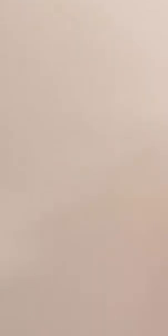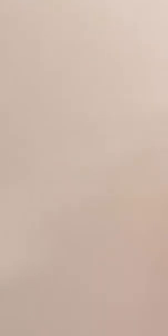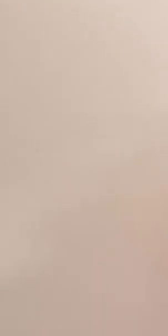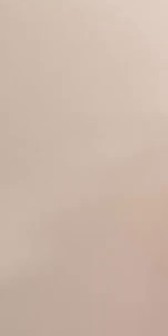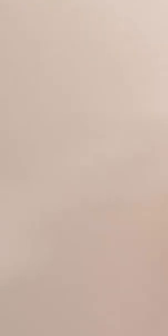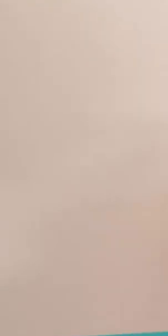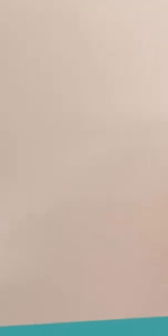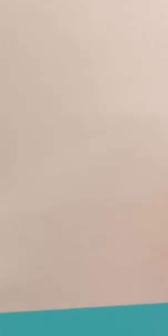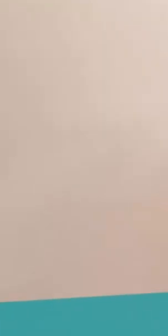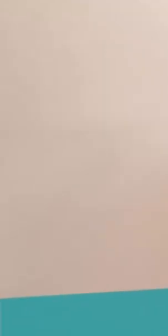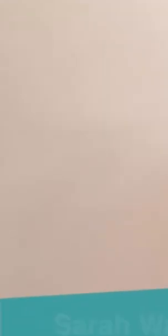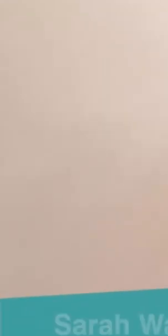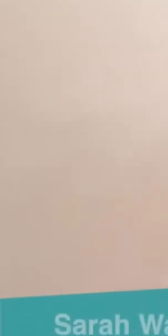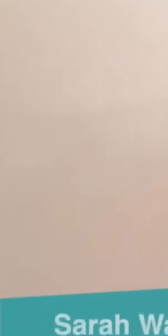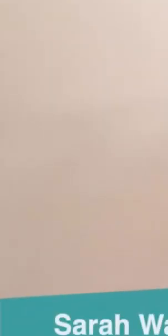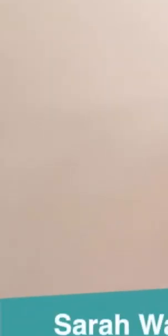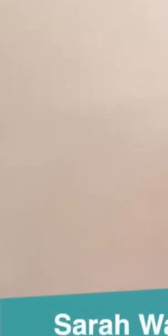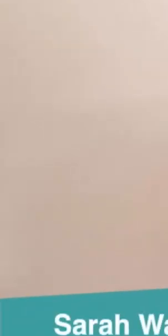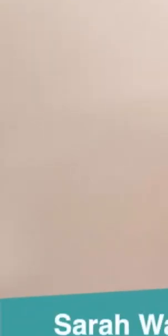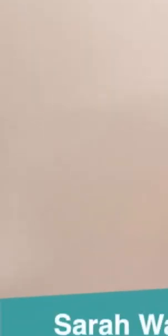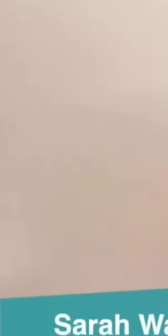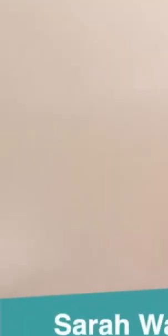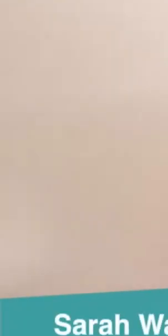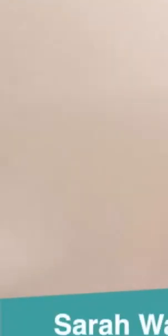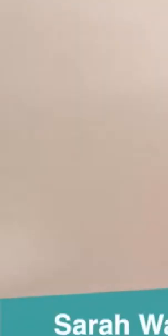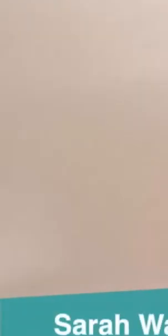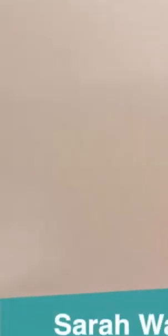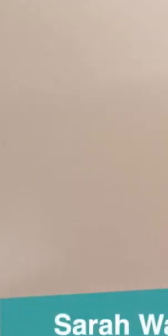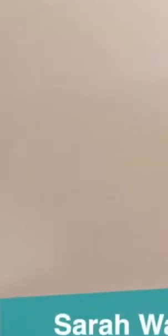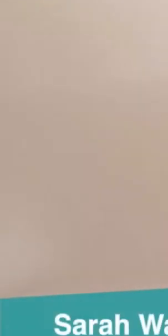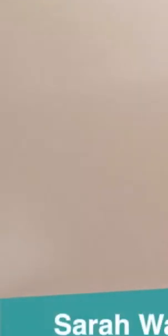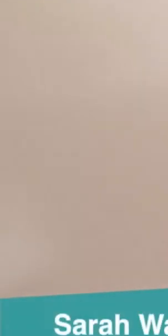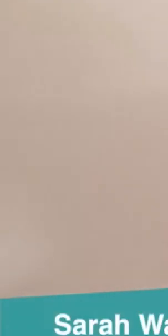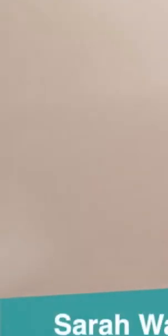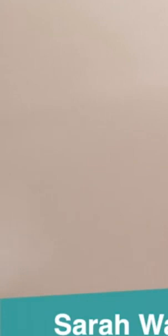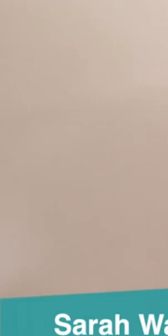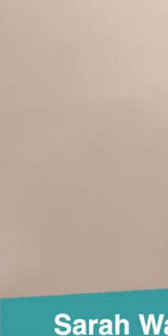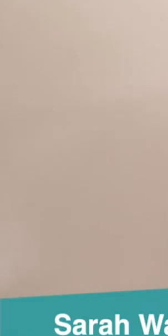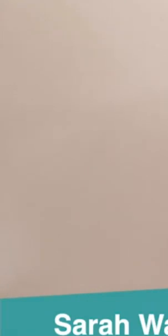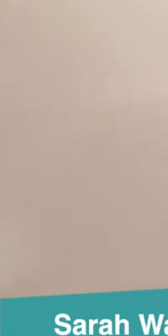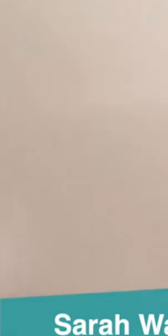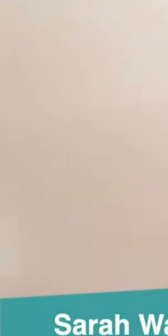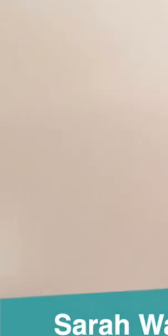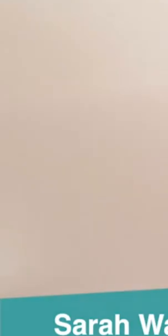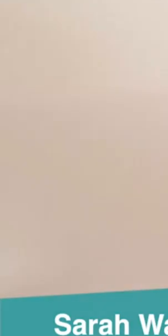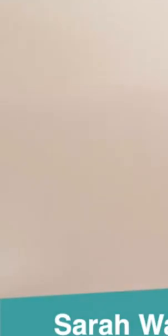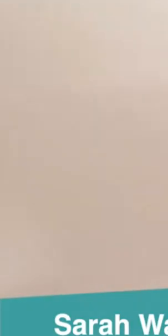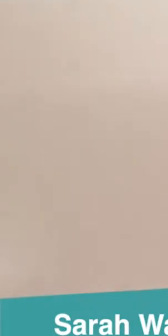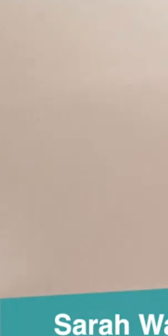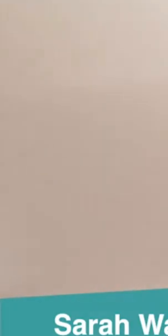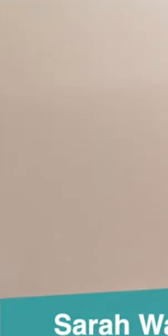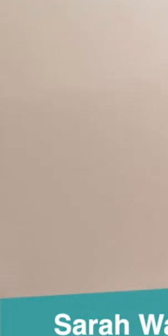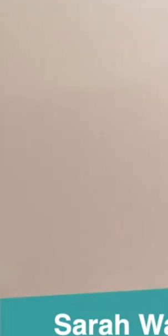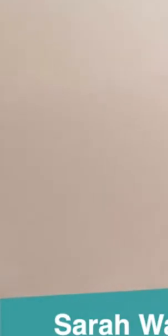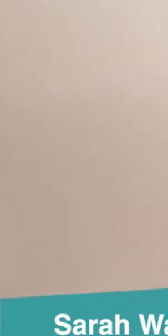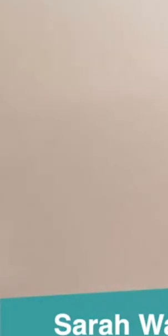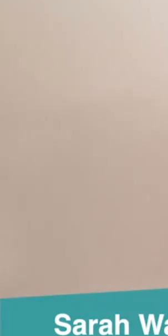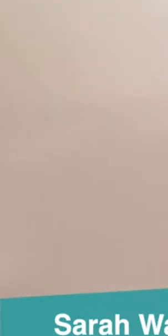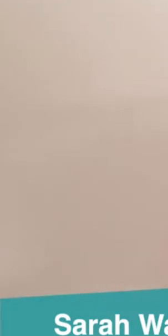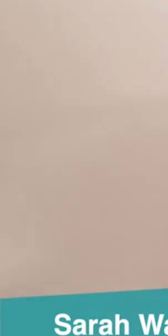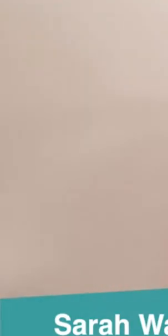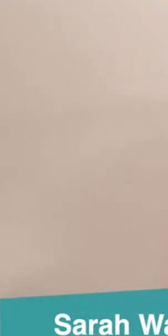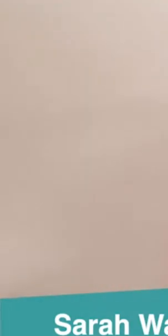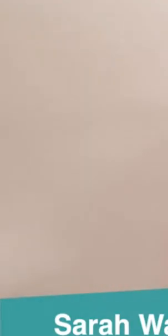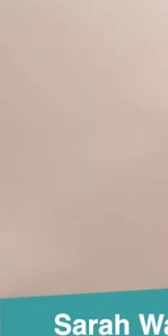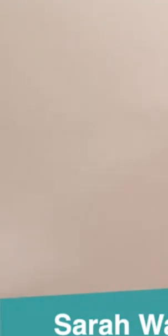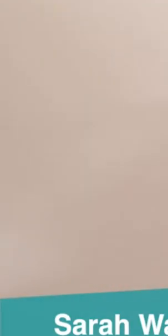Based on feedback from previous consultations, engagement with our stakeholders, design, development and new technical data, we're now